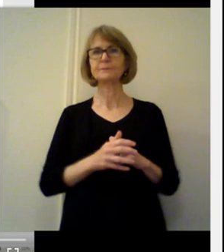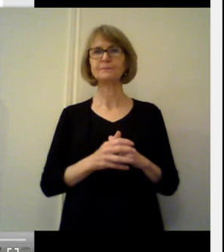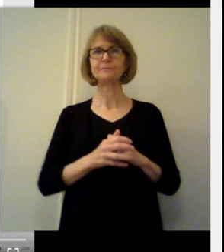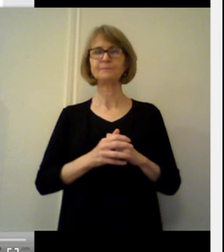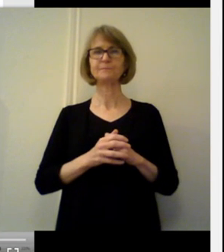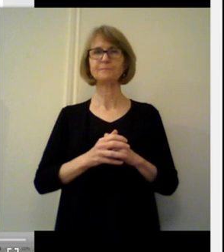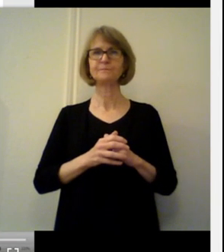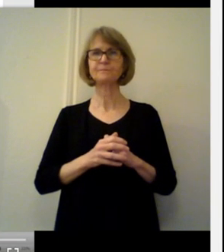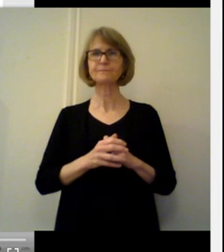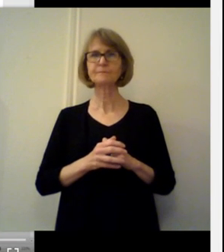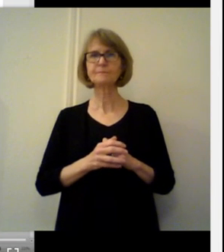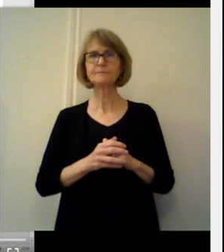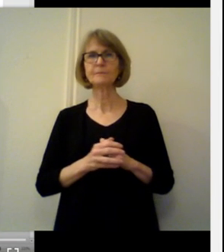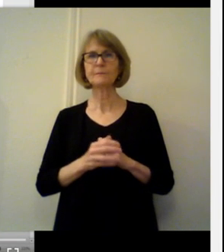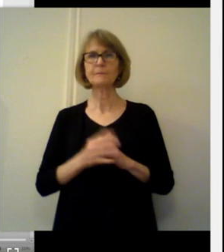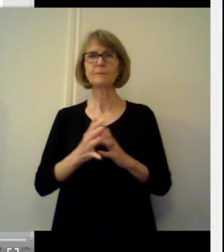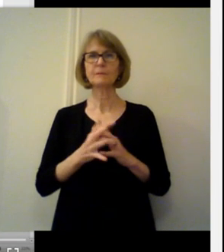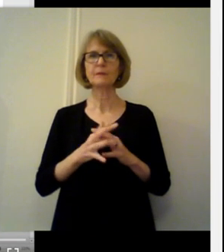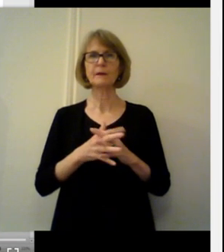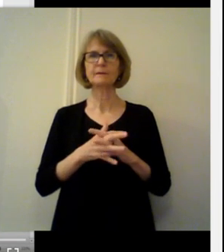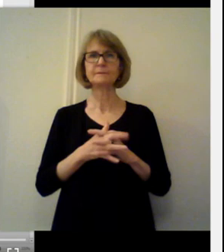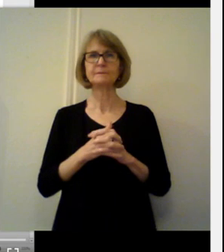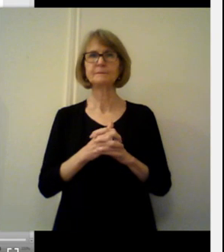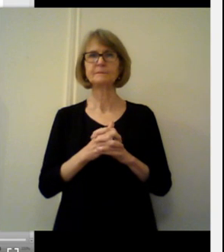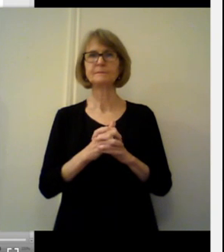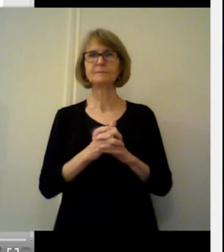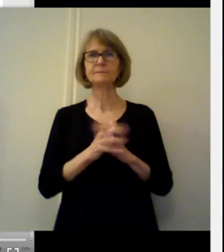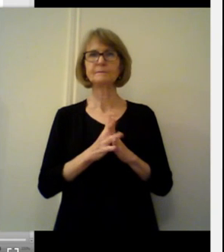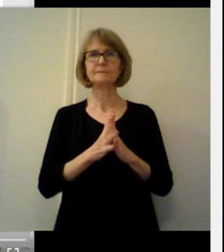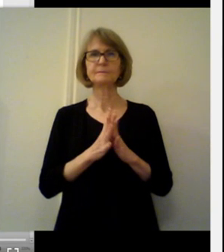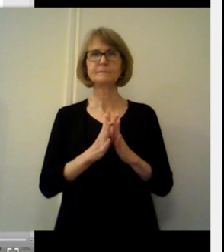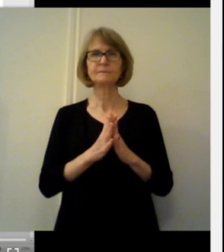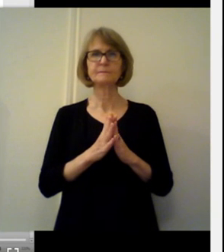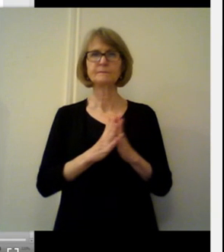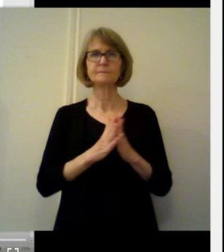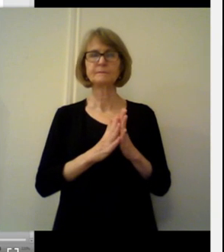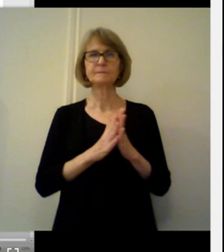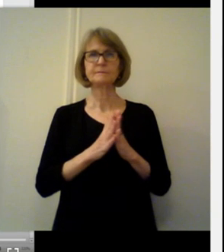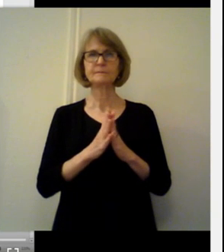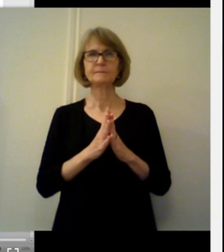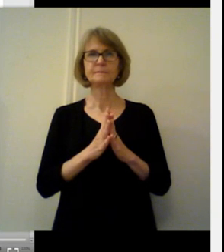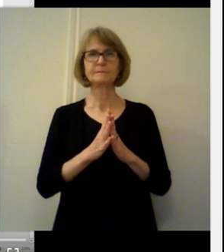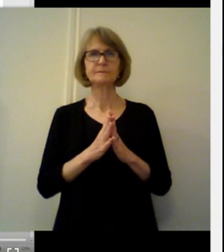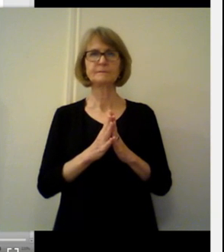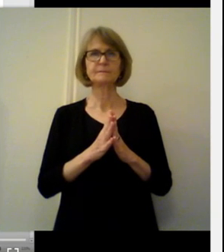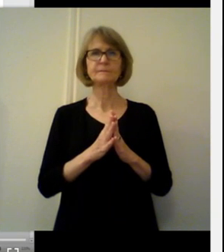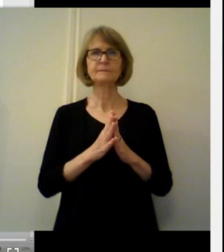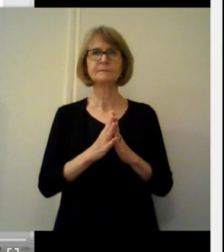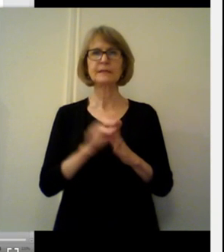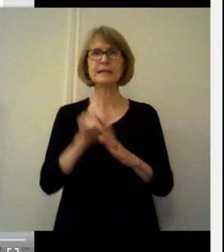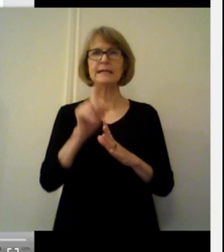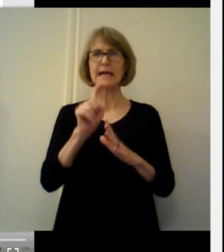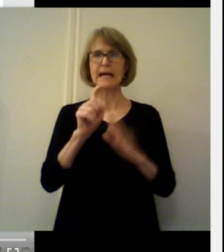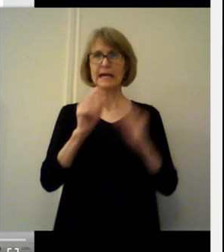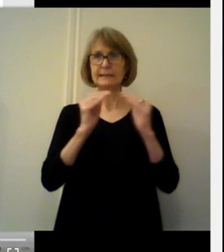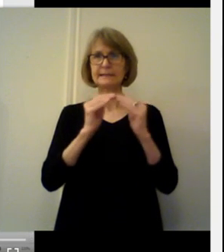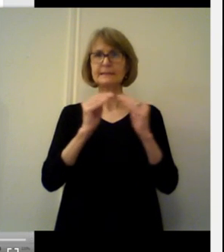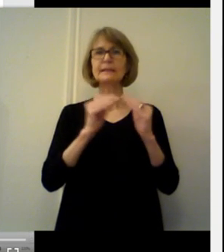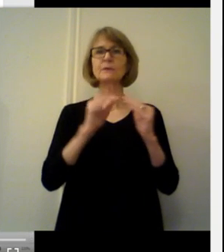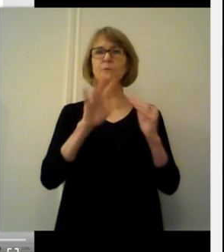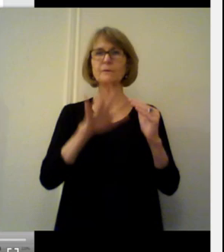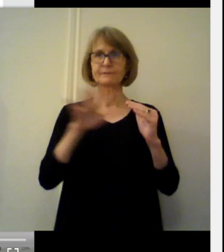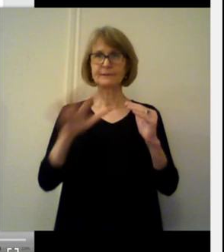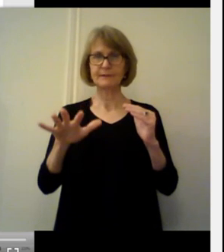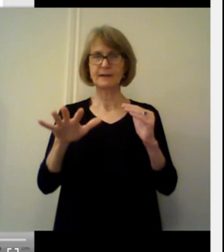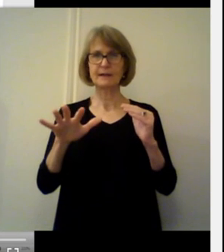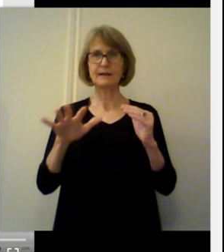x. Okay, that concludes, we get x equals 55. All